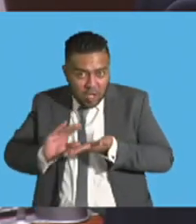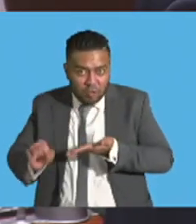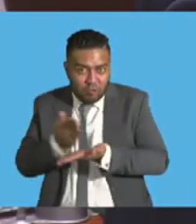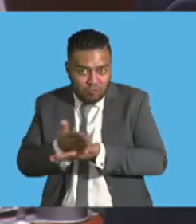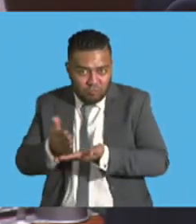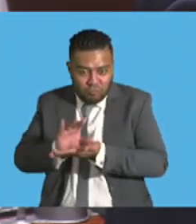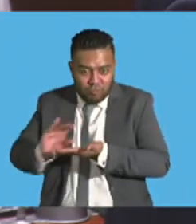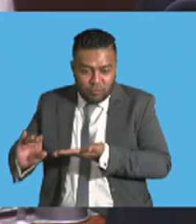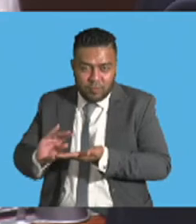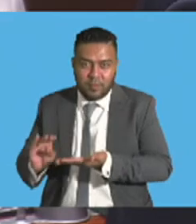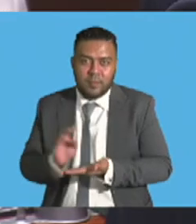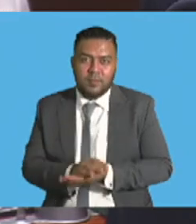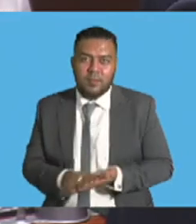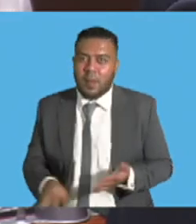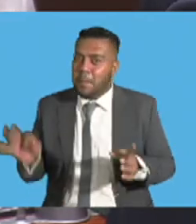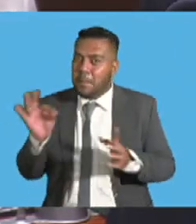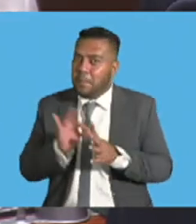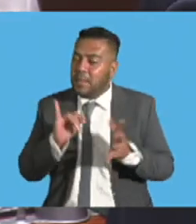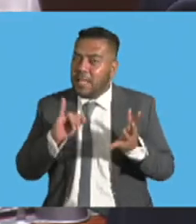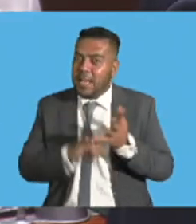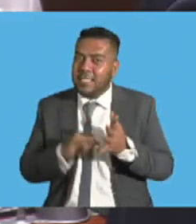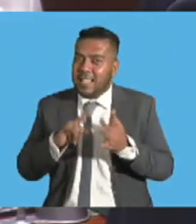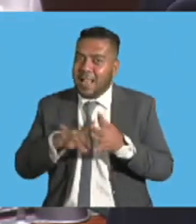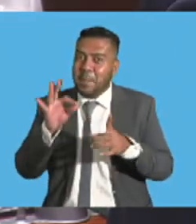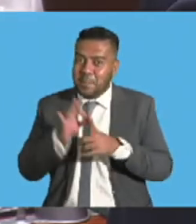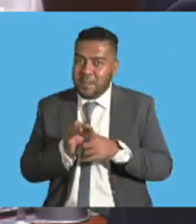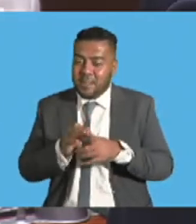accordance to the PSIP budget submission